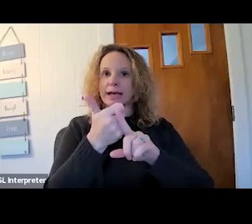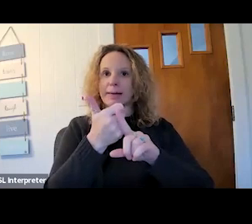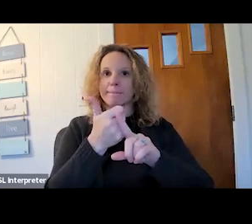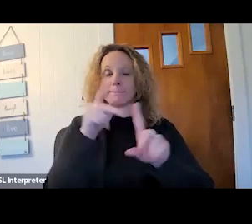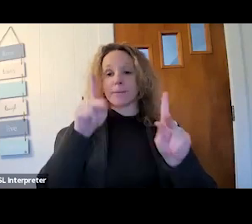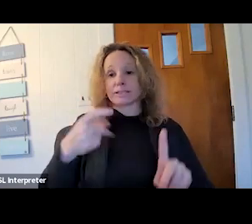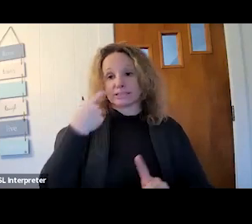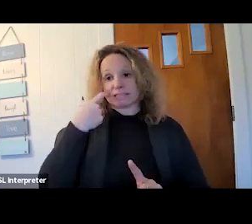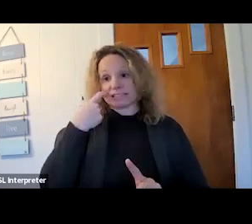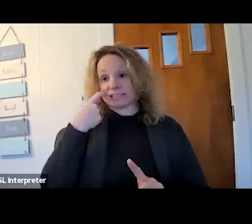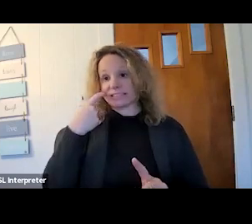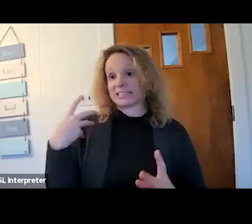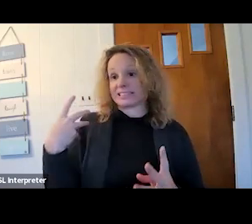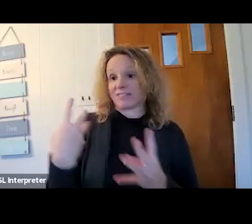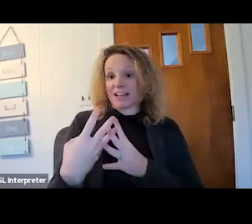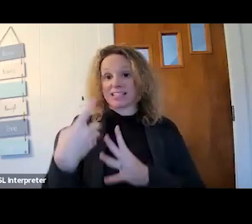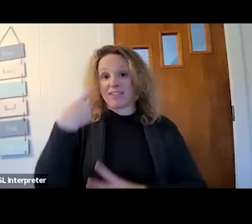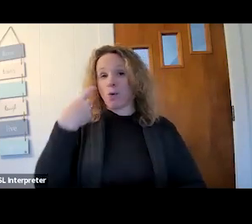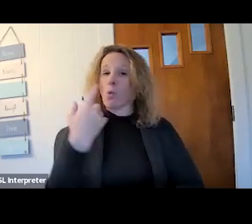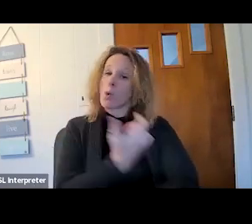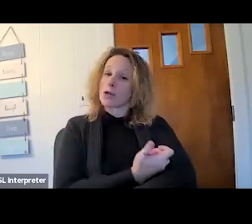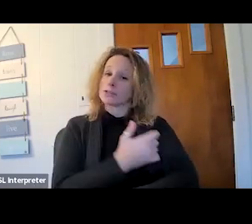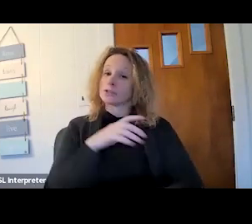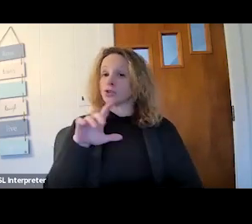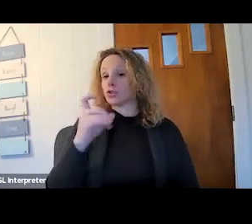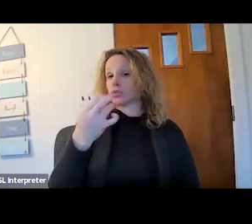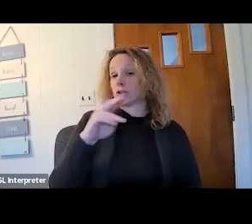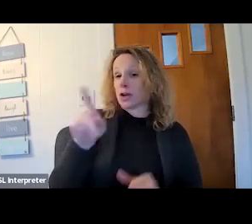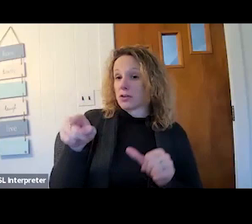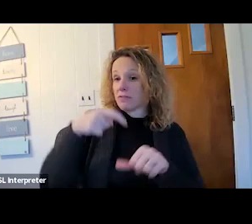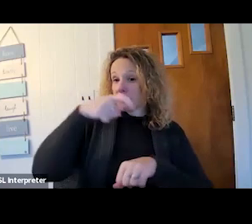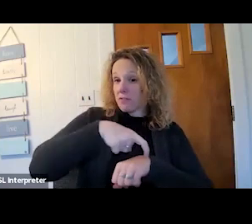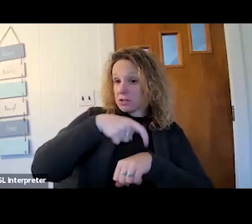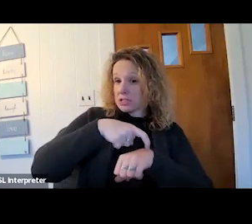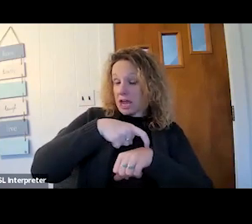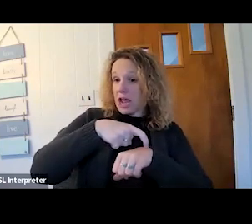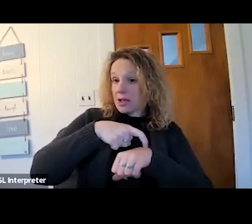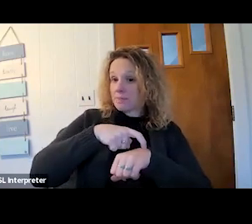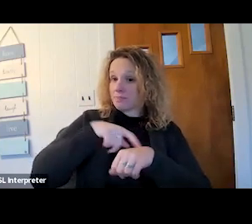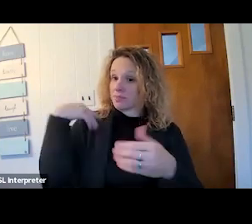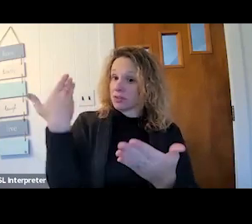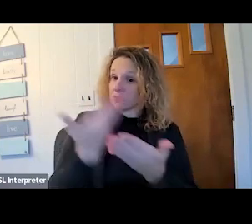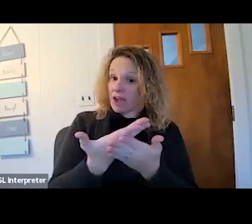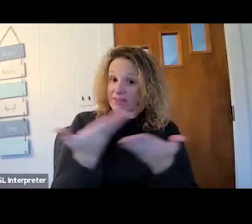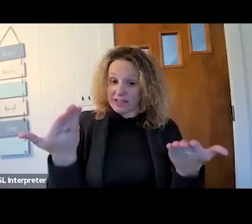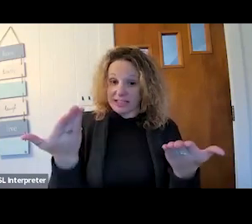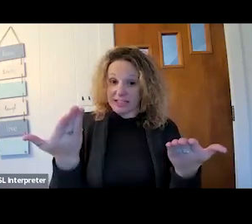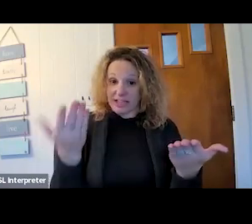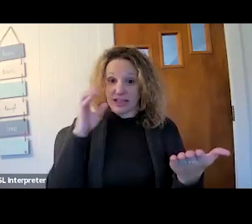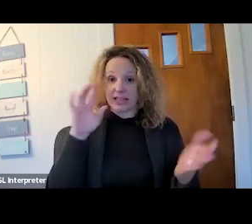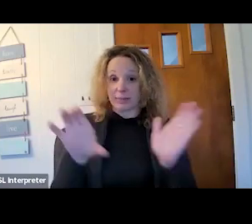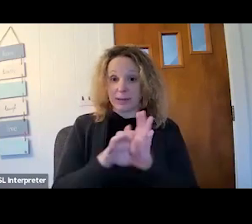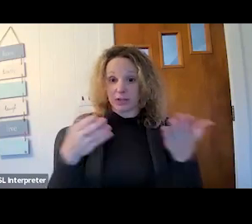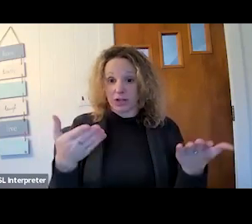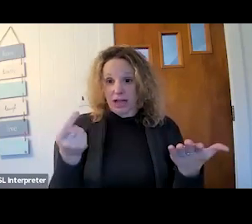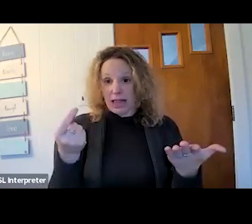been arrested for a drug charge, first-time offender, coming into this setting, and this picture is a little